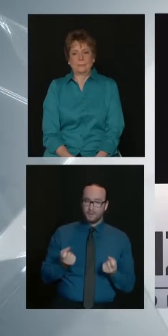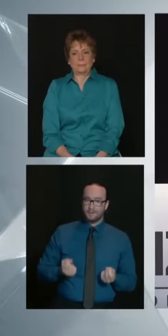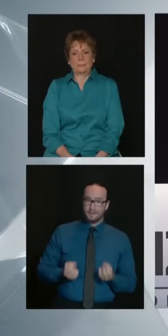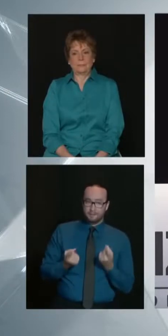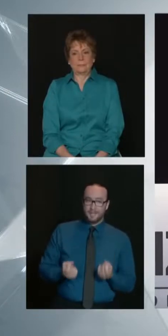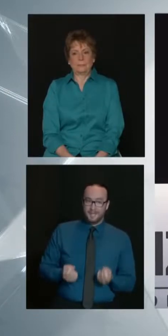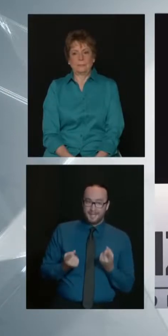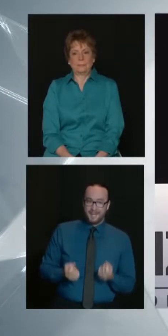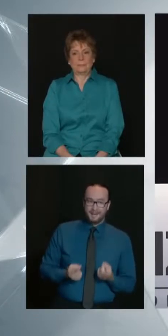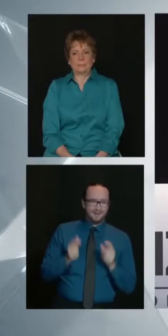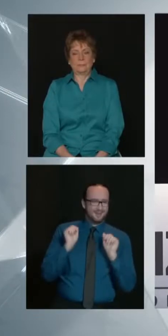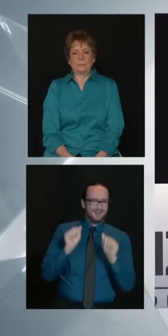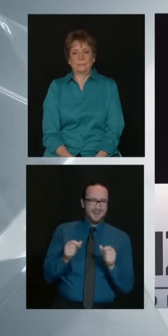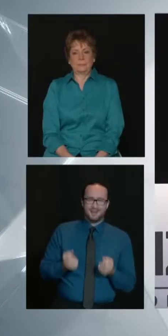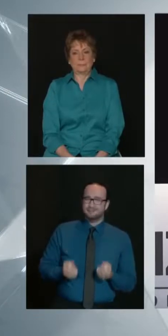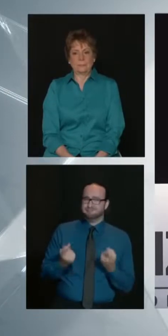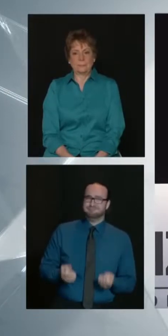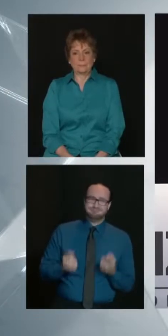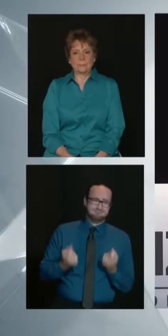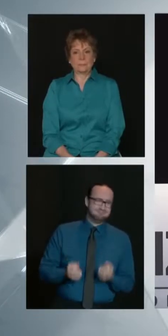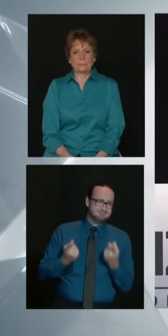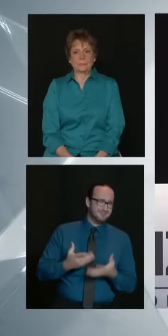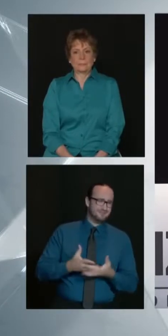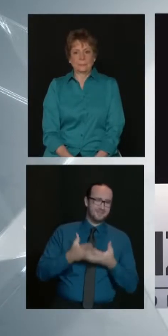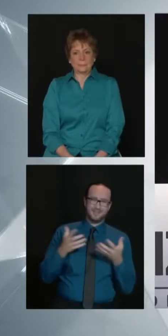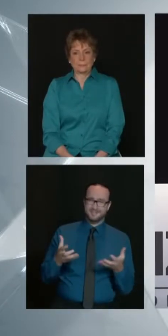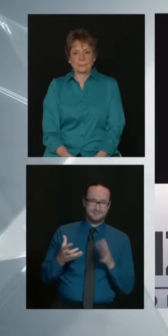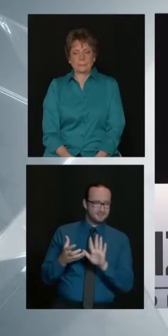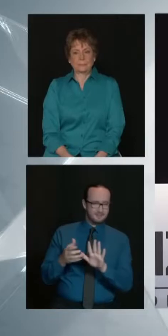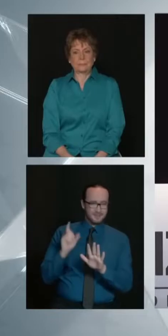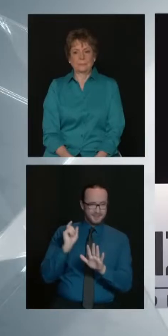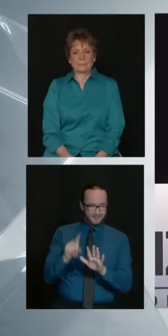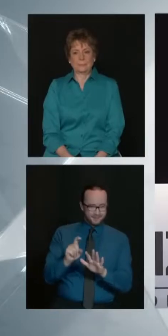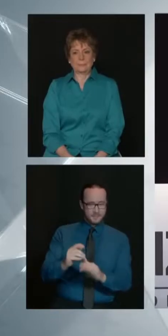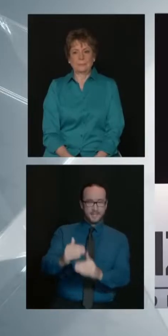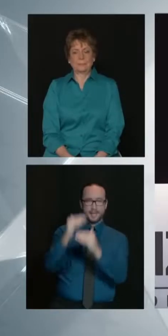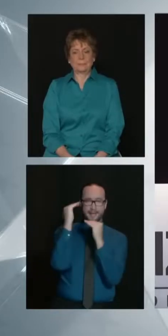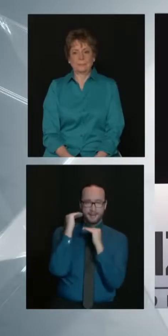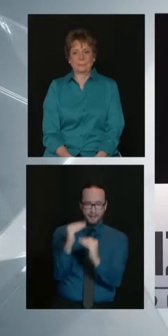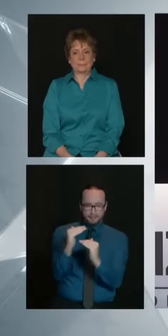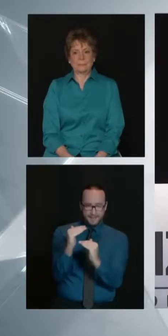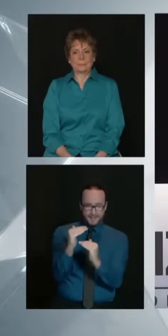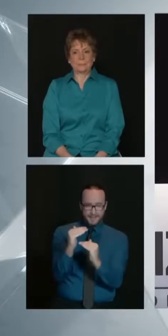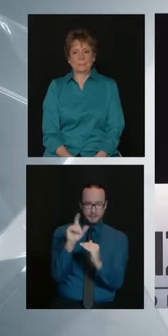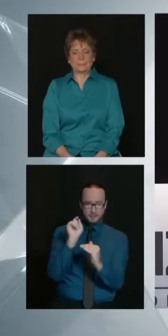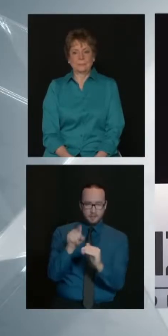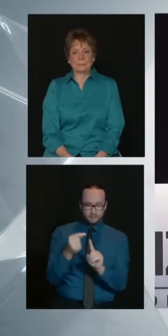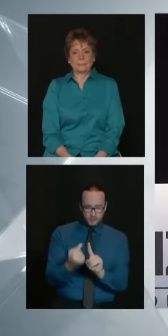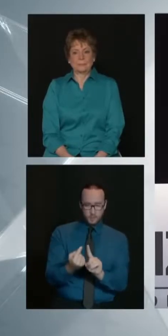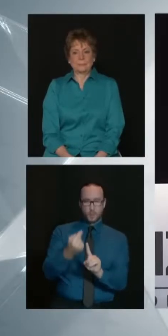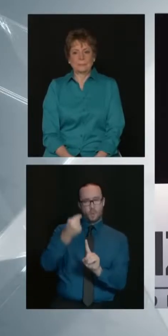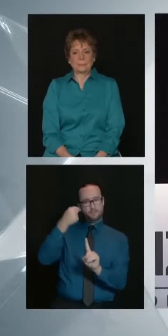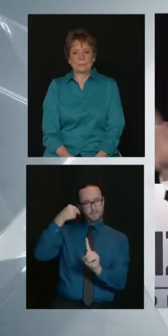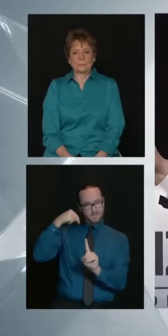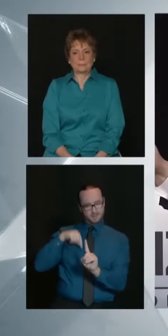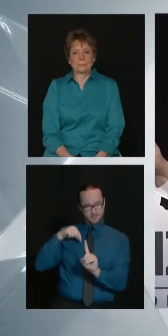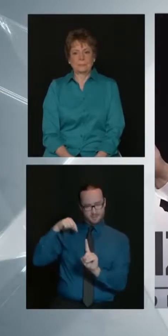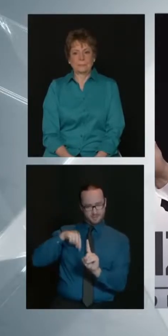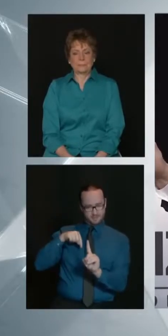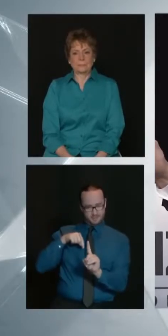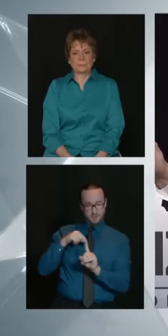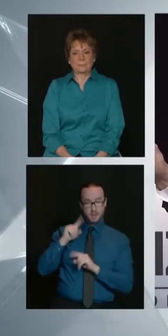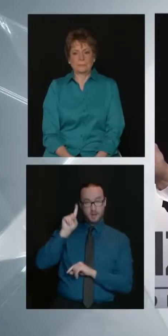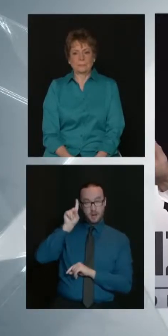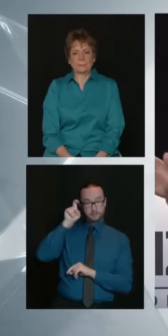to print and spend. We need to get back to sound money again so the government can't continue to have no